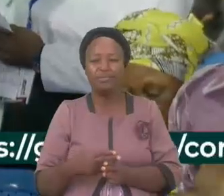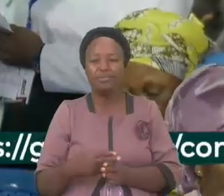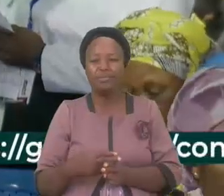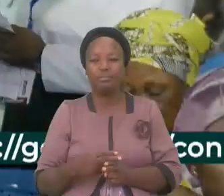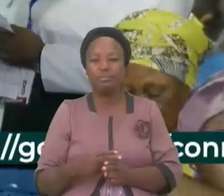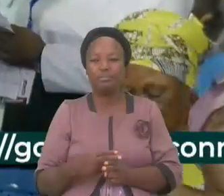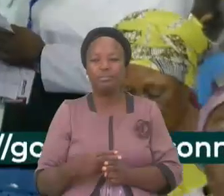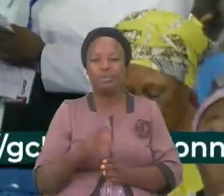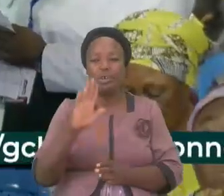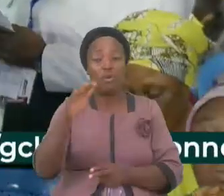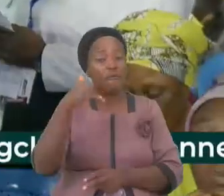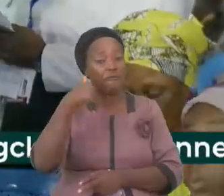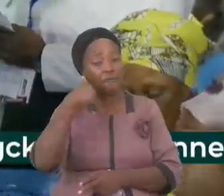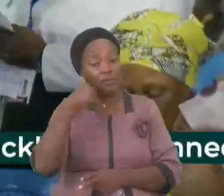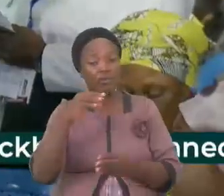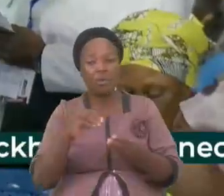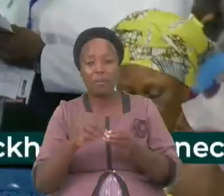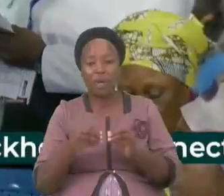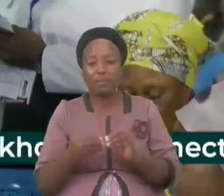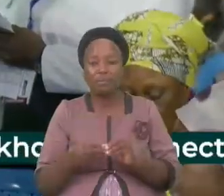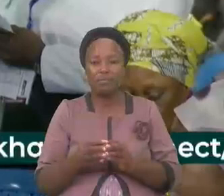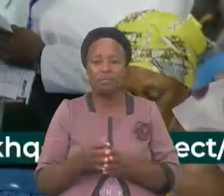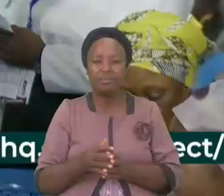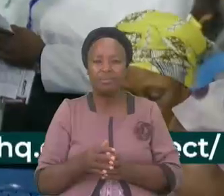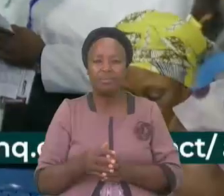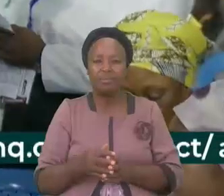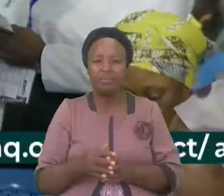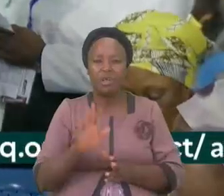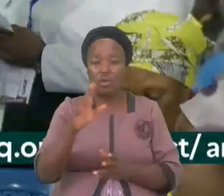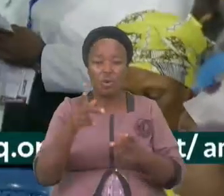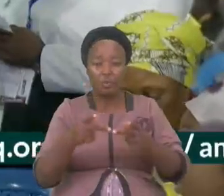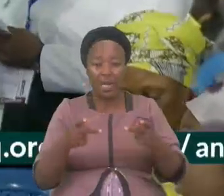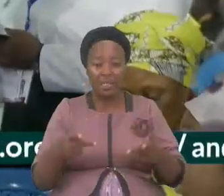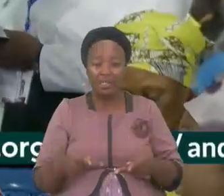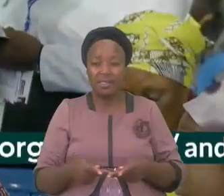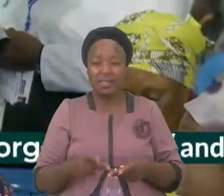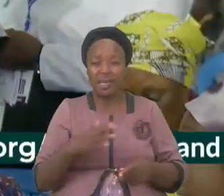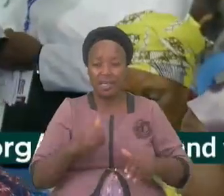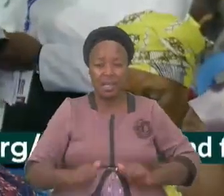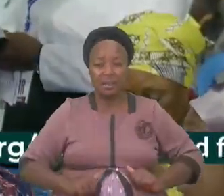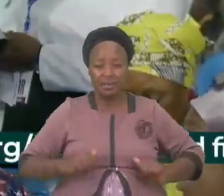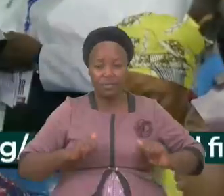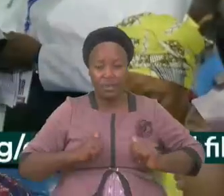your location address, via SMS or WhatsApp to that number.